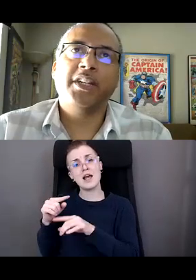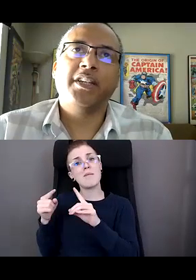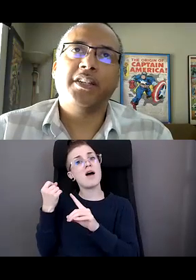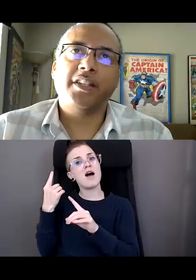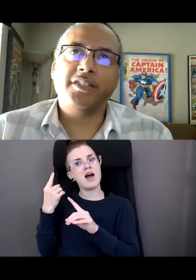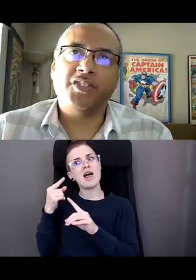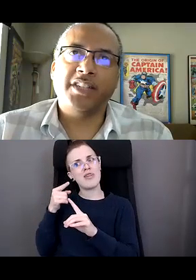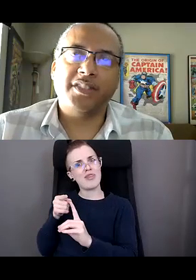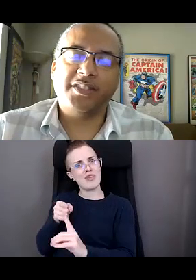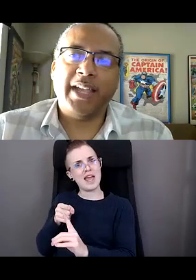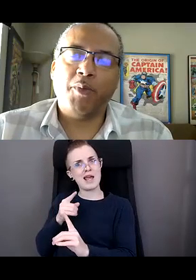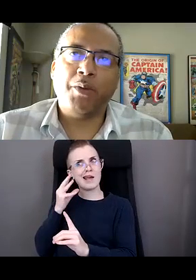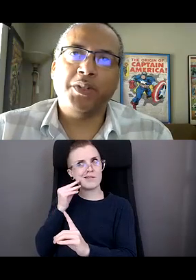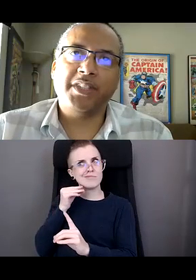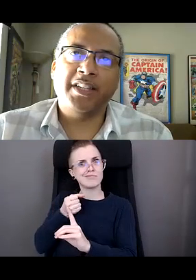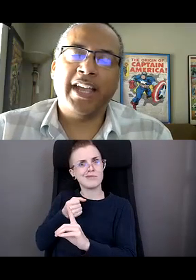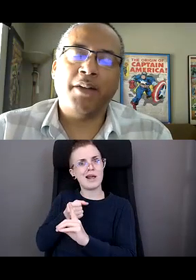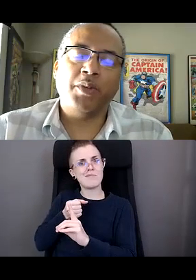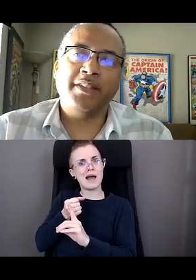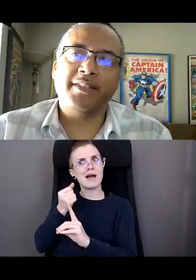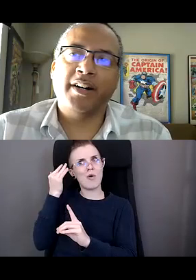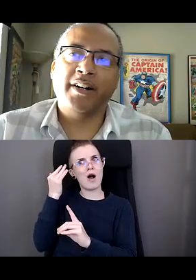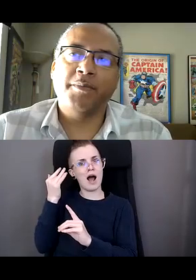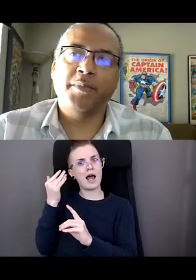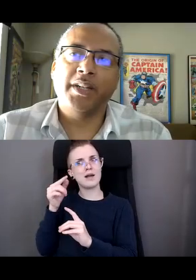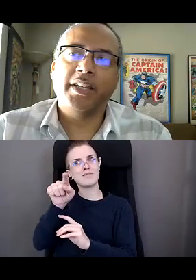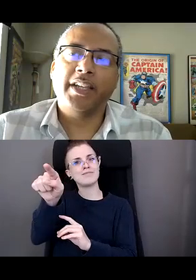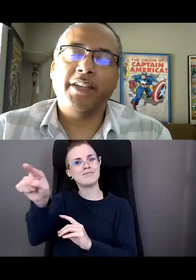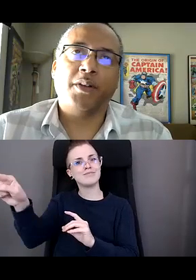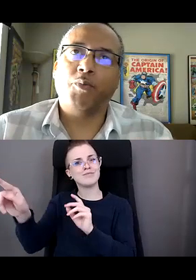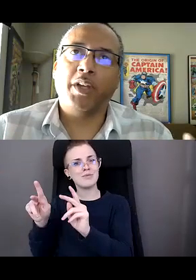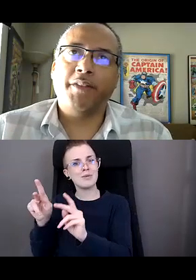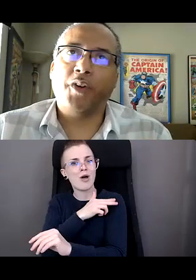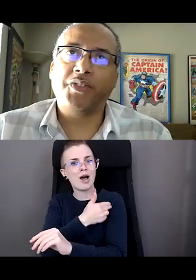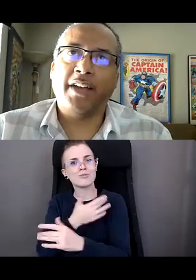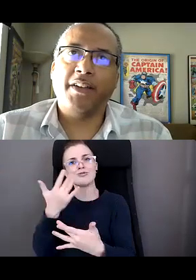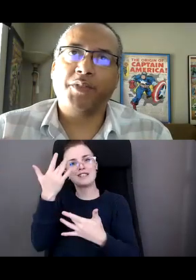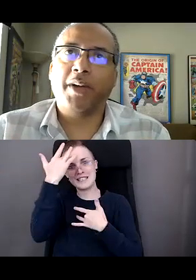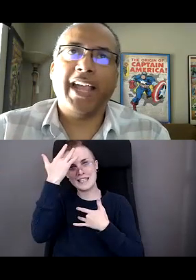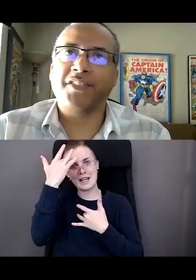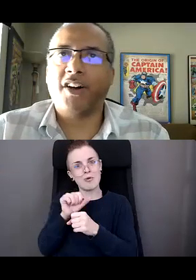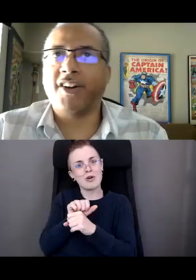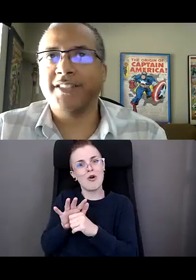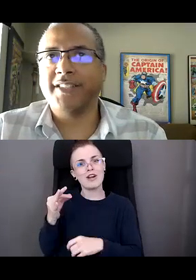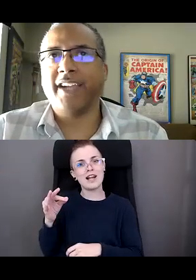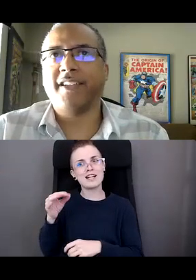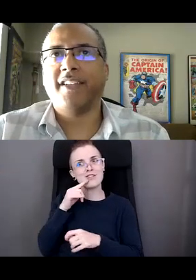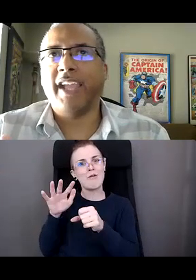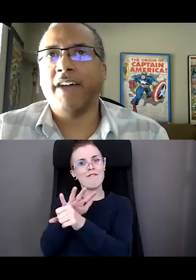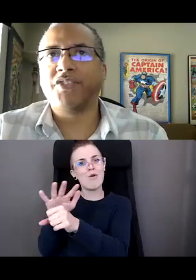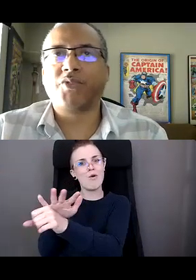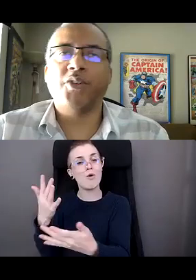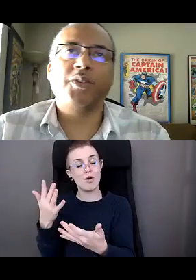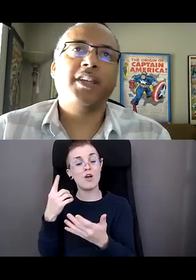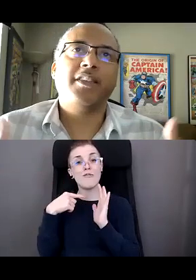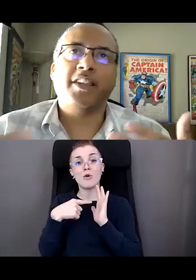hospital. Just the same way we're seeing that with if someone has a heart attack, they